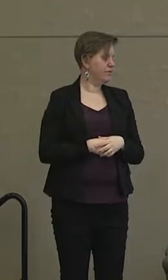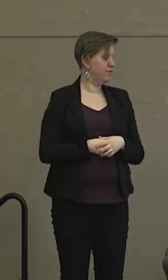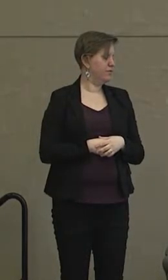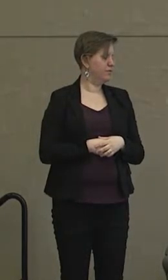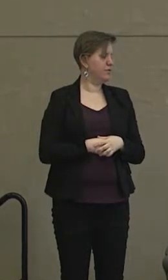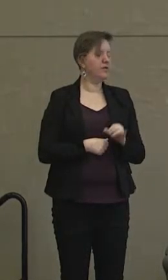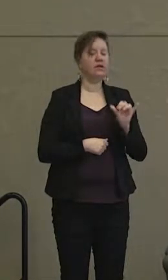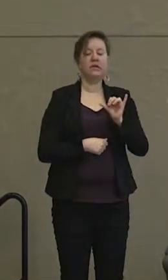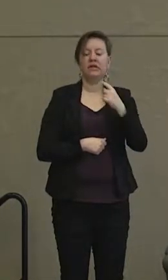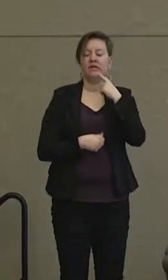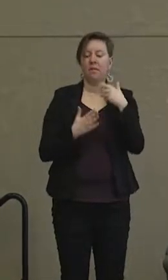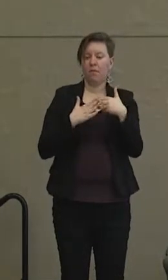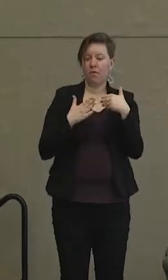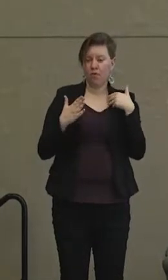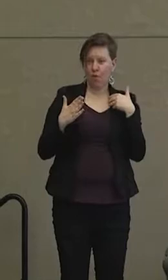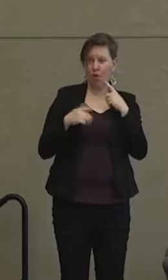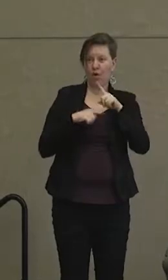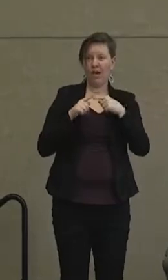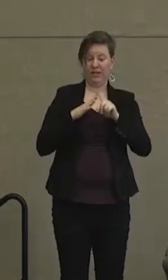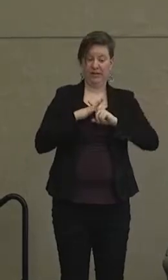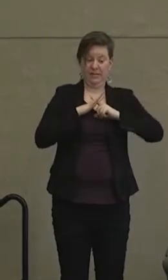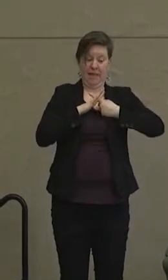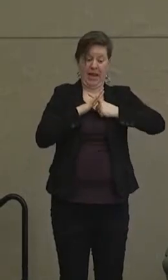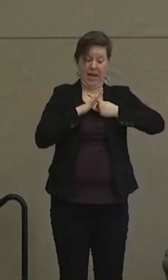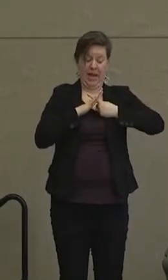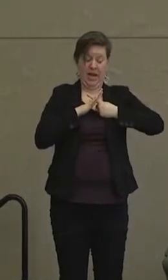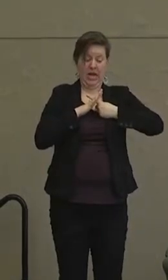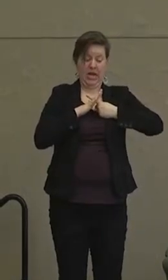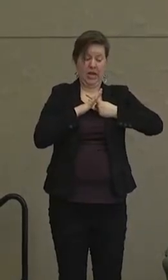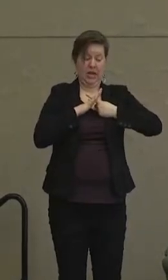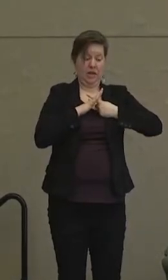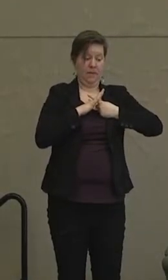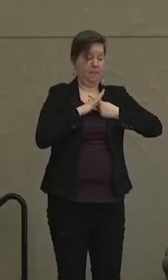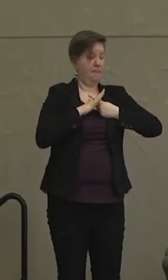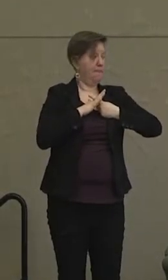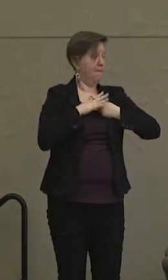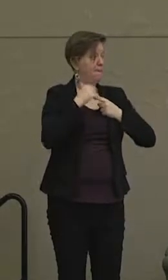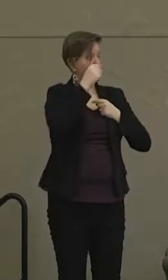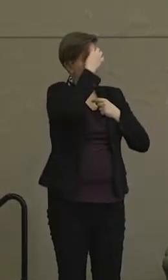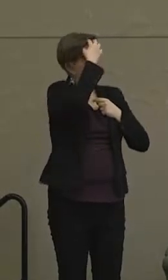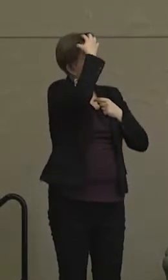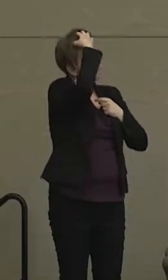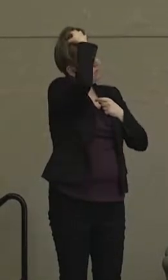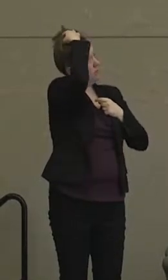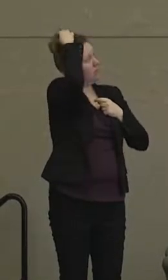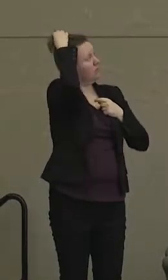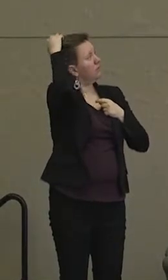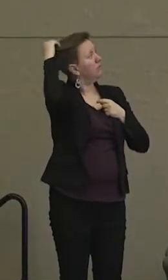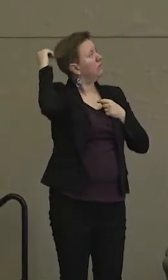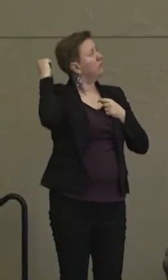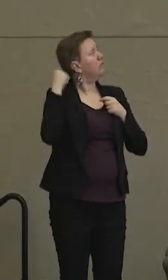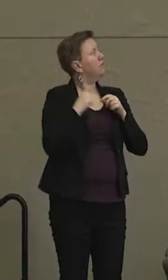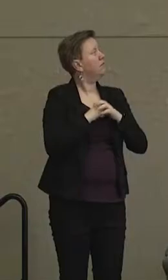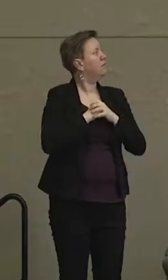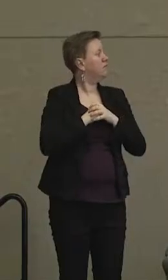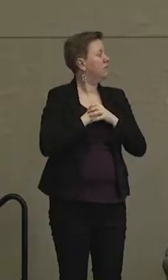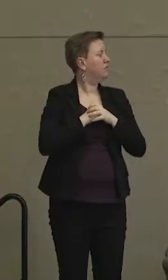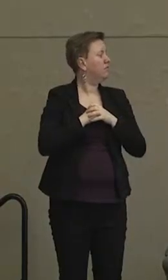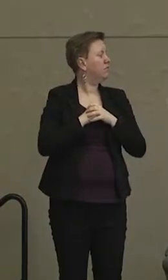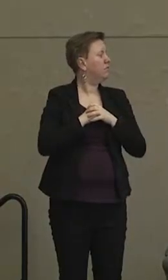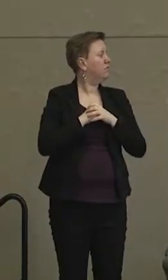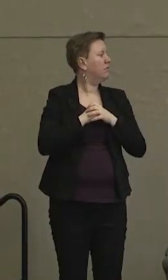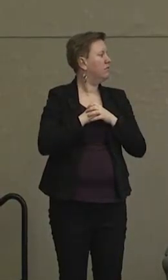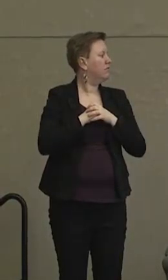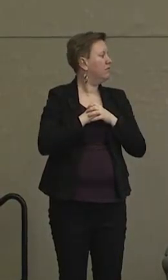As I said earlier, when the beginning of the the kind of the Me